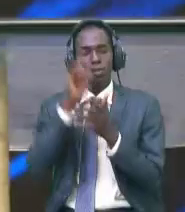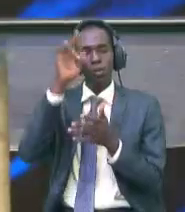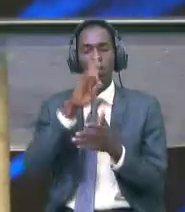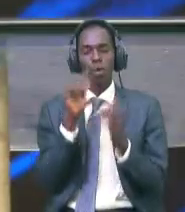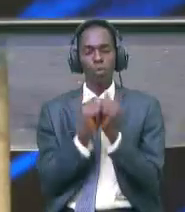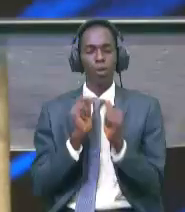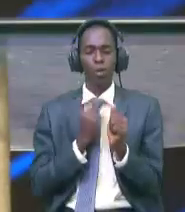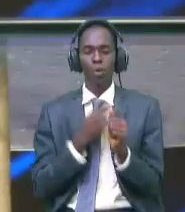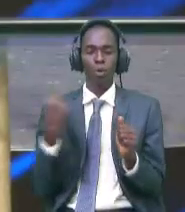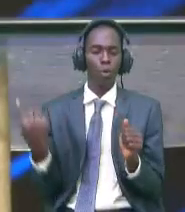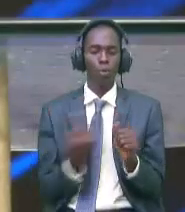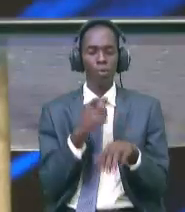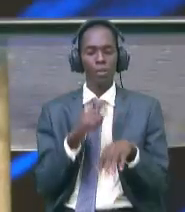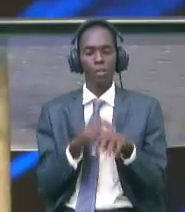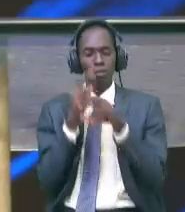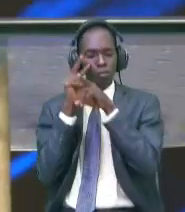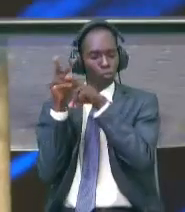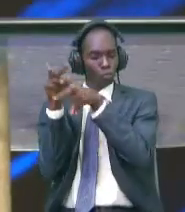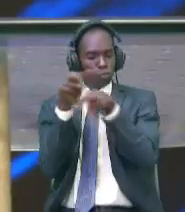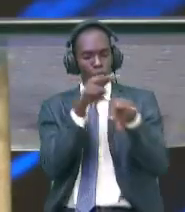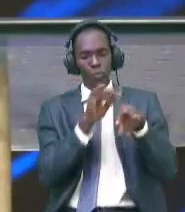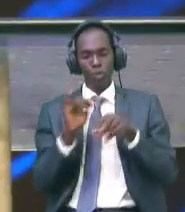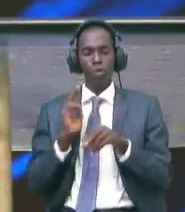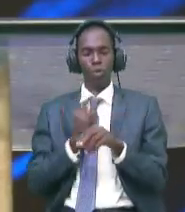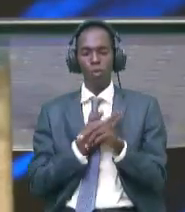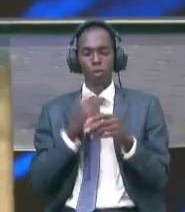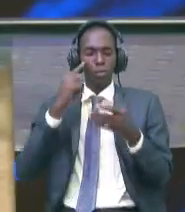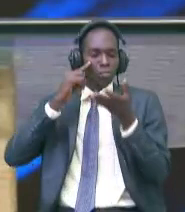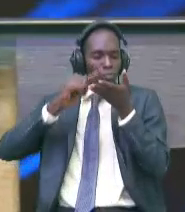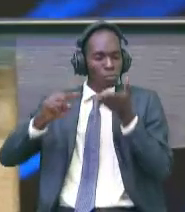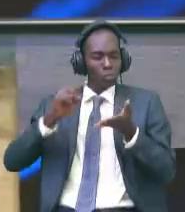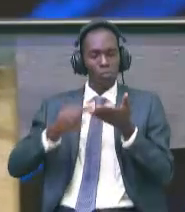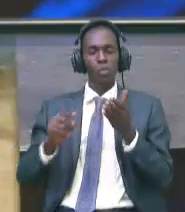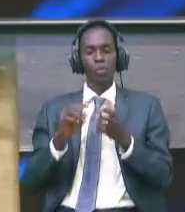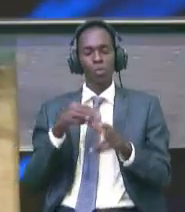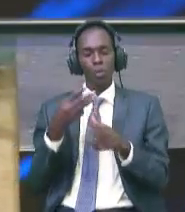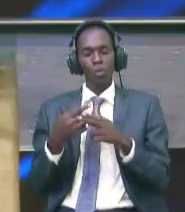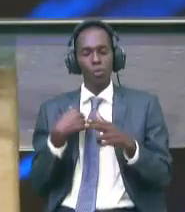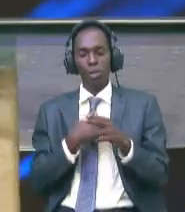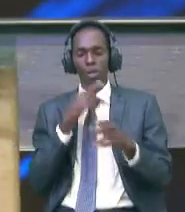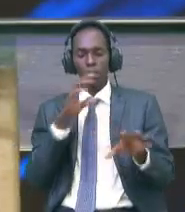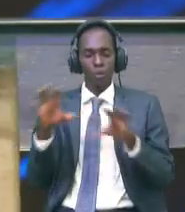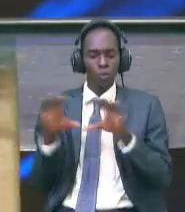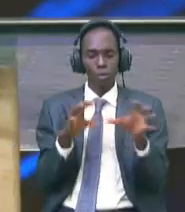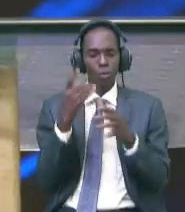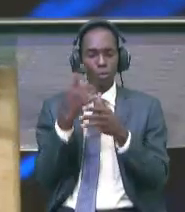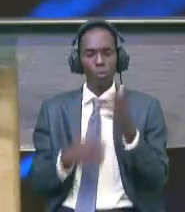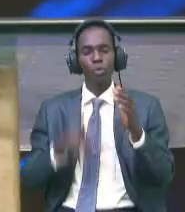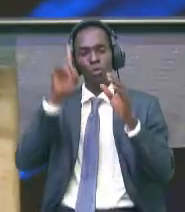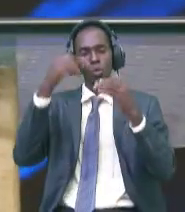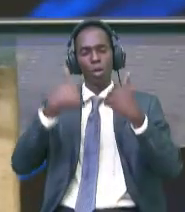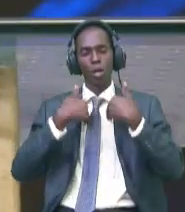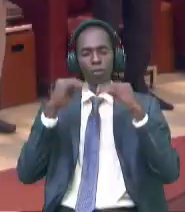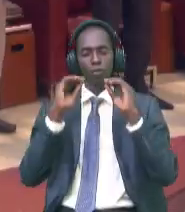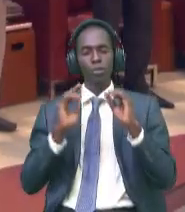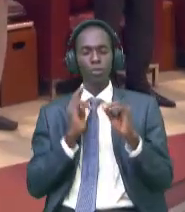watching us, and you are looking at whether we are carrying out what you yourself, by your Spirit, have taught us,